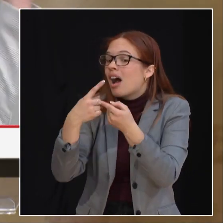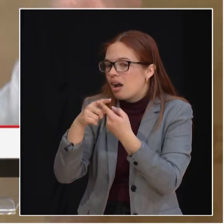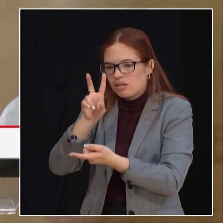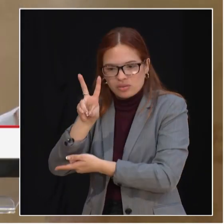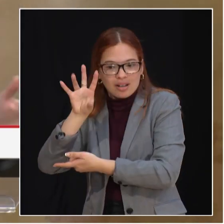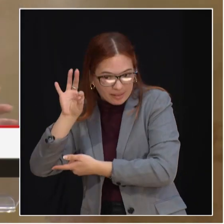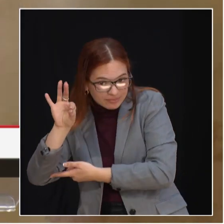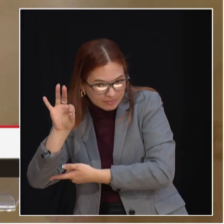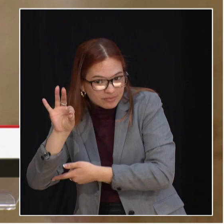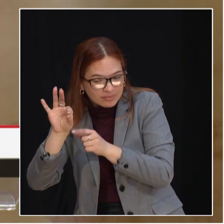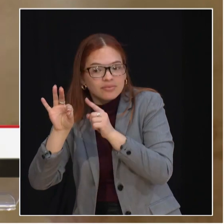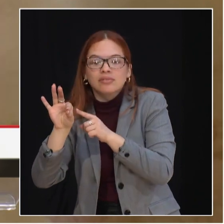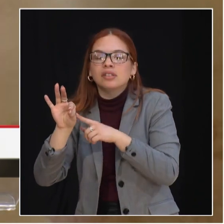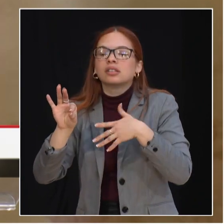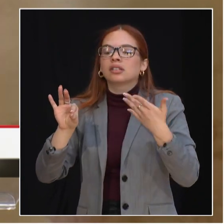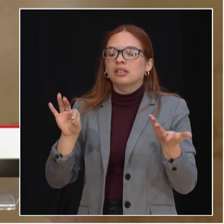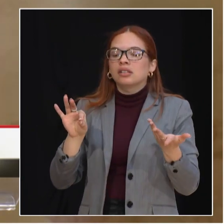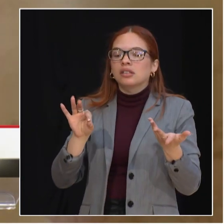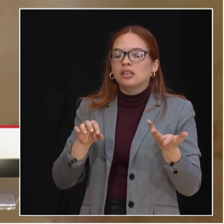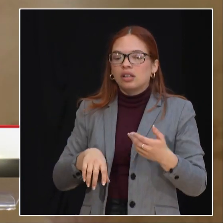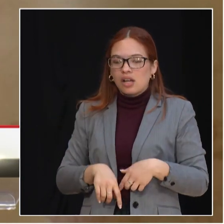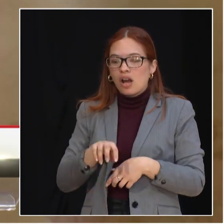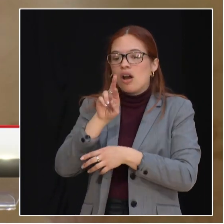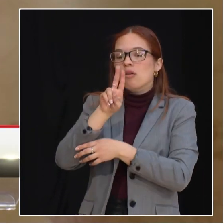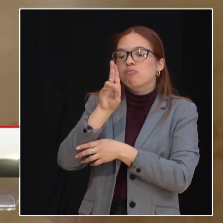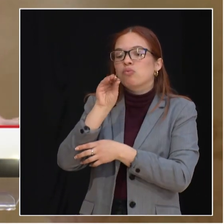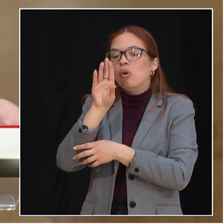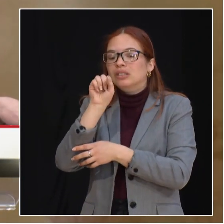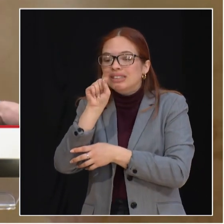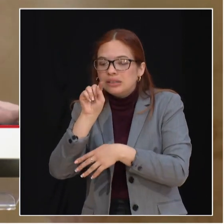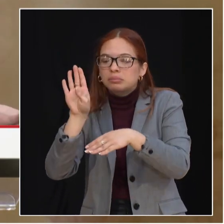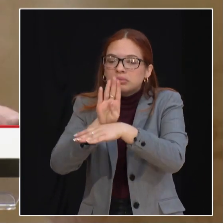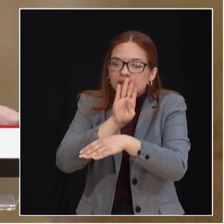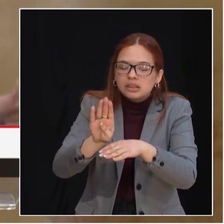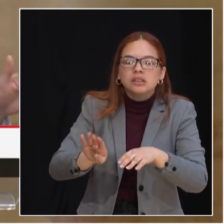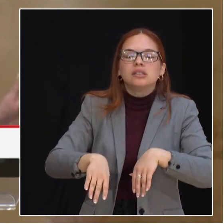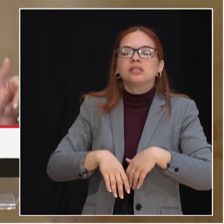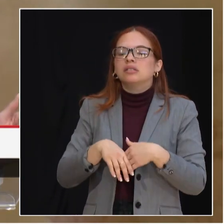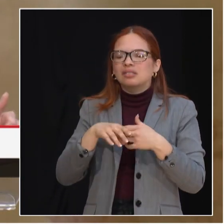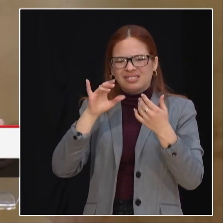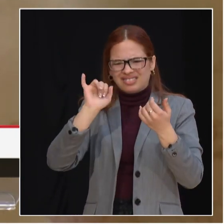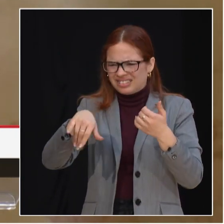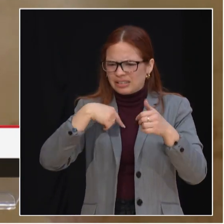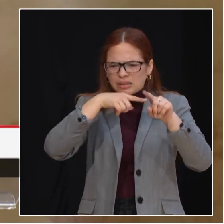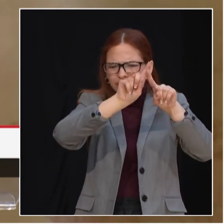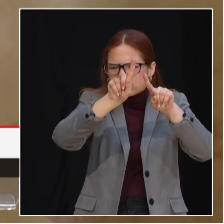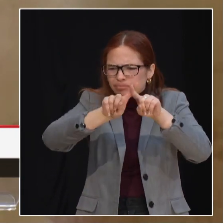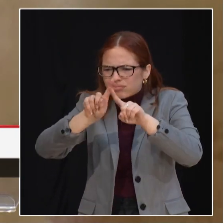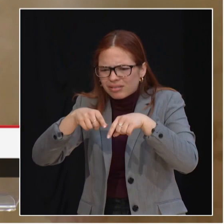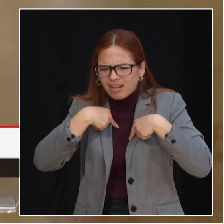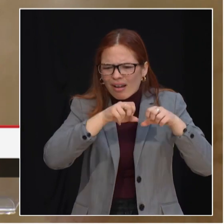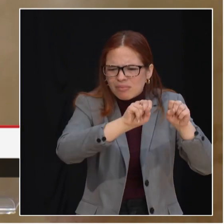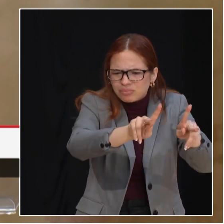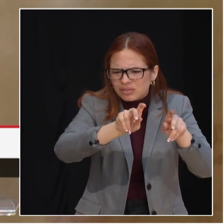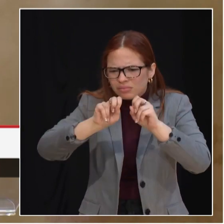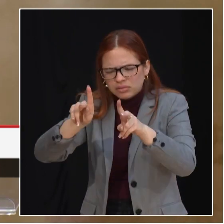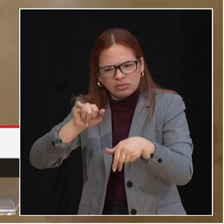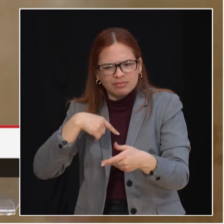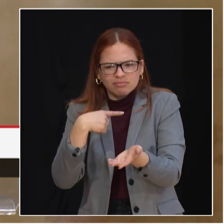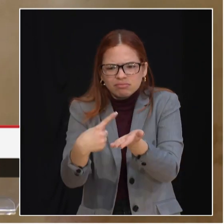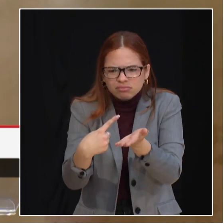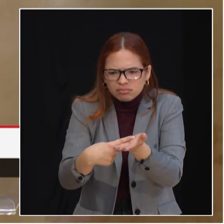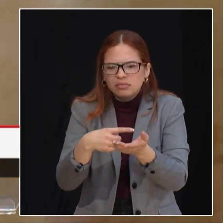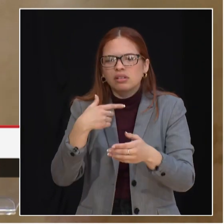Fund, Robust Retail, Neighborhood Prosperity Fund, all of the opportunities that we've been talking about today are available